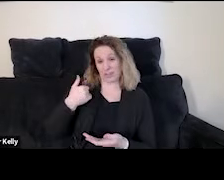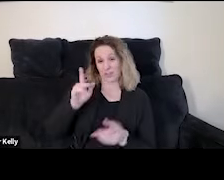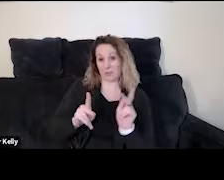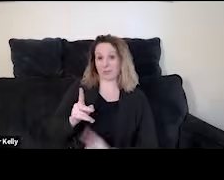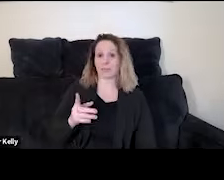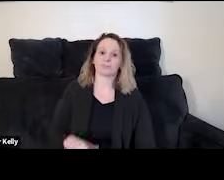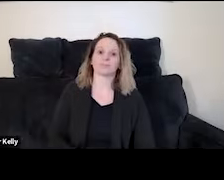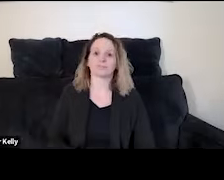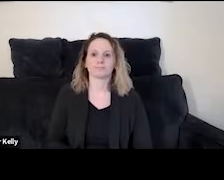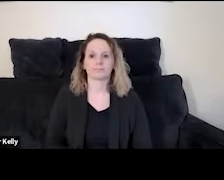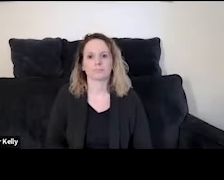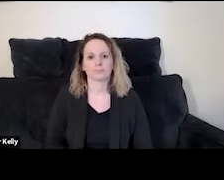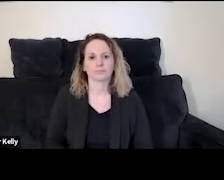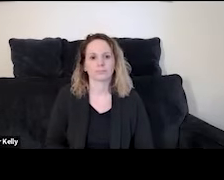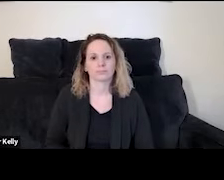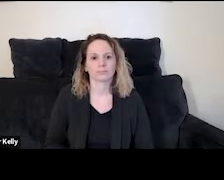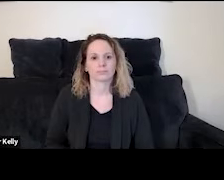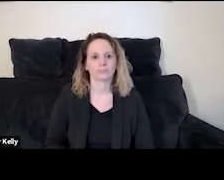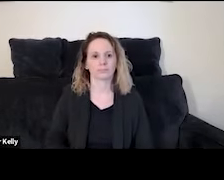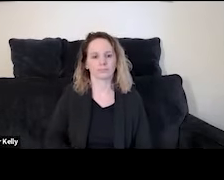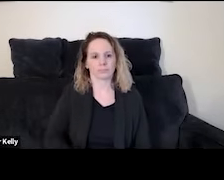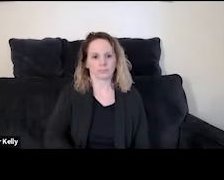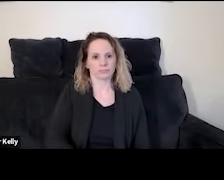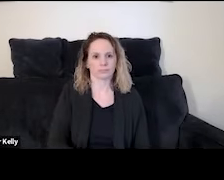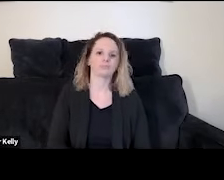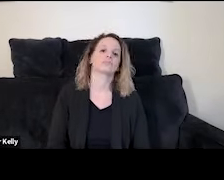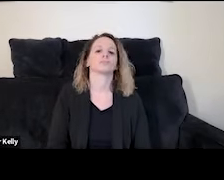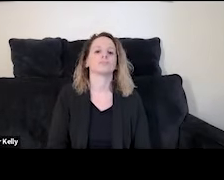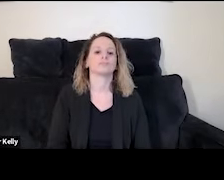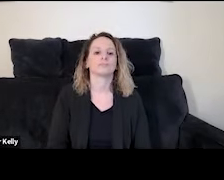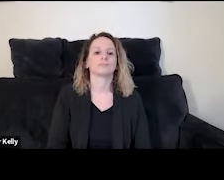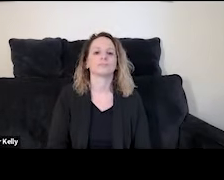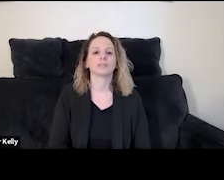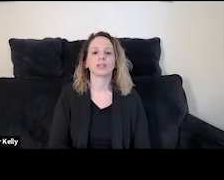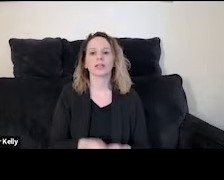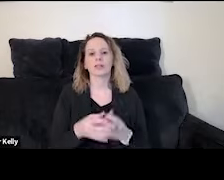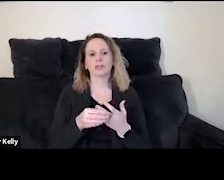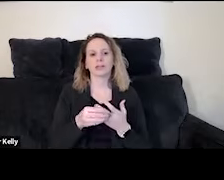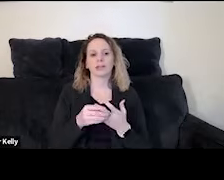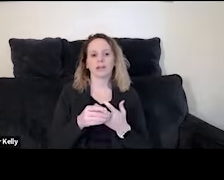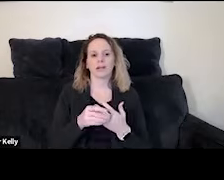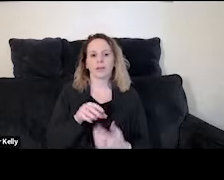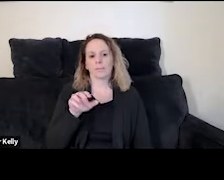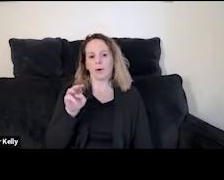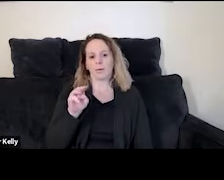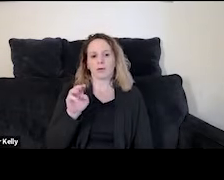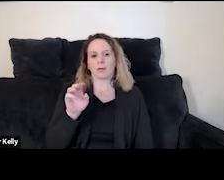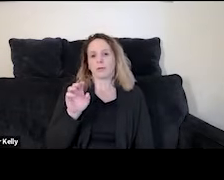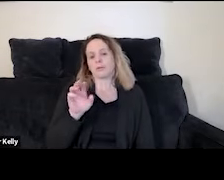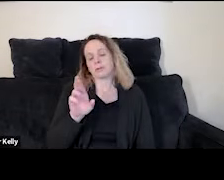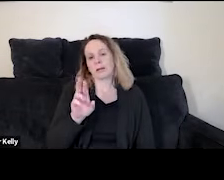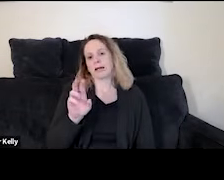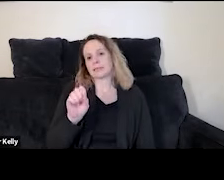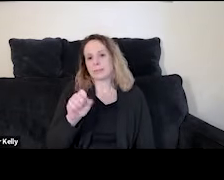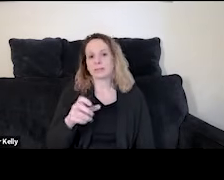it for the duration that they need it. And that mobile response and stabilization is really embedded